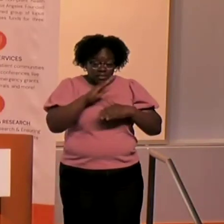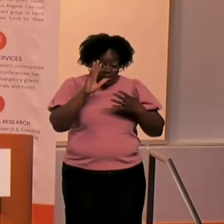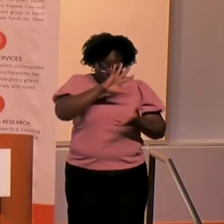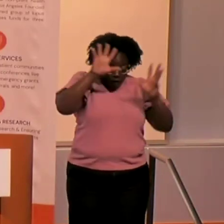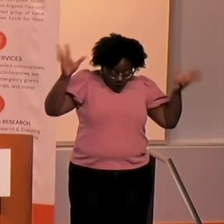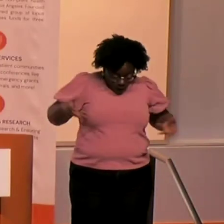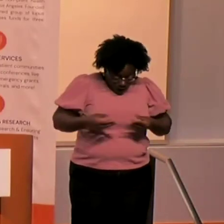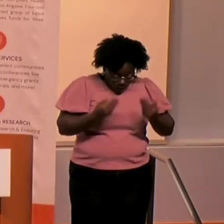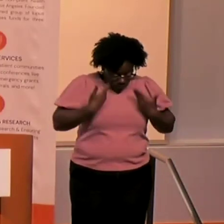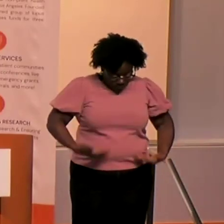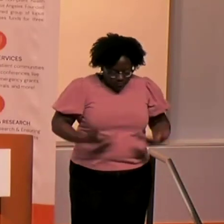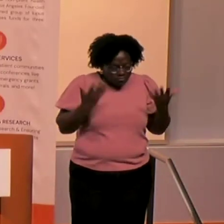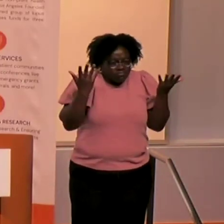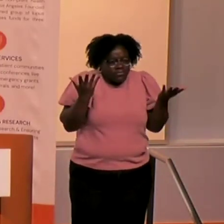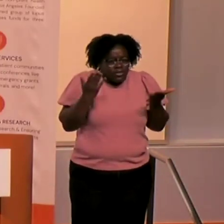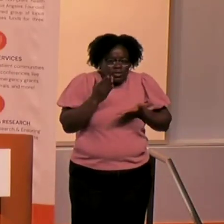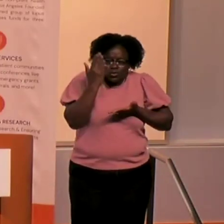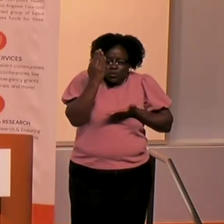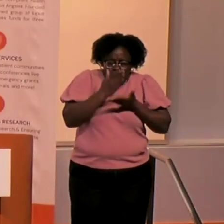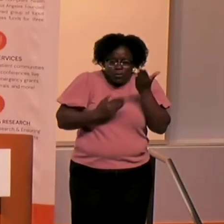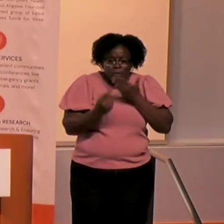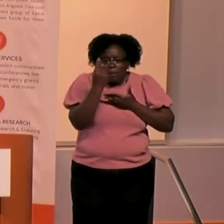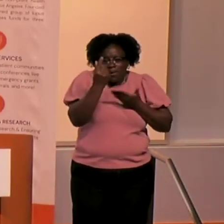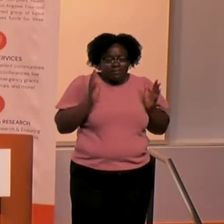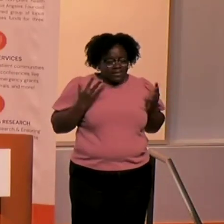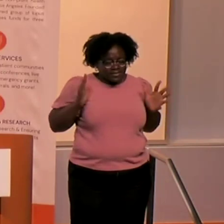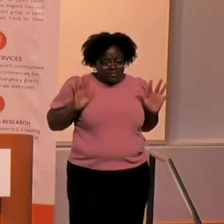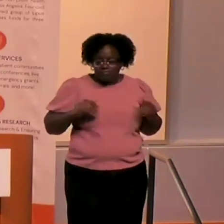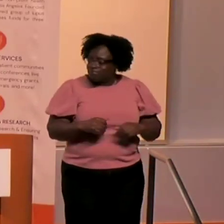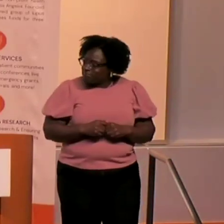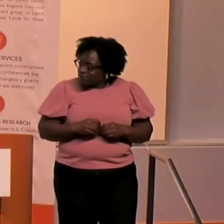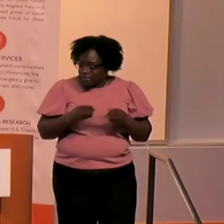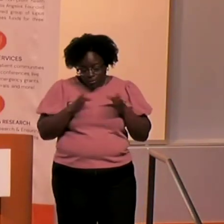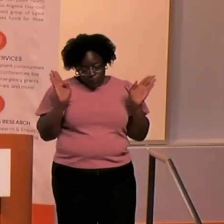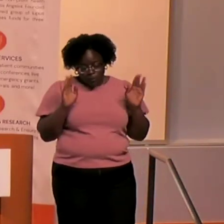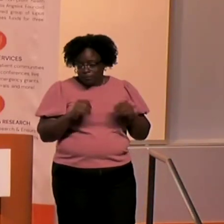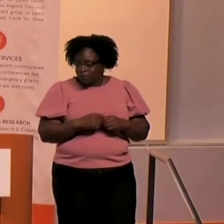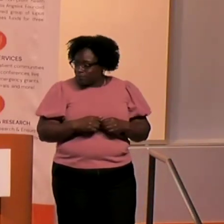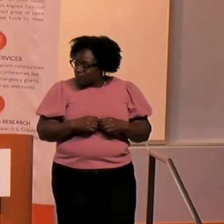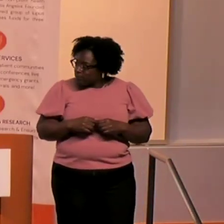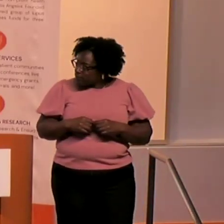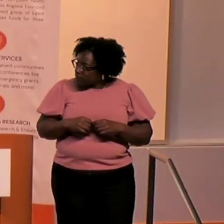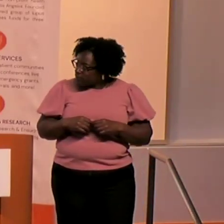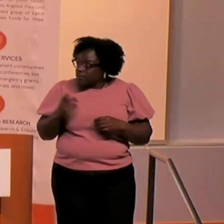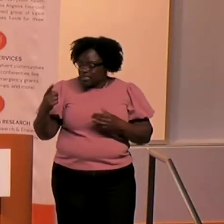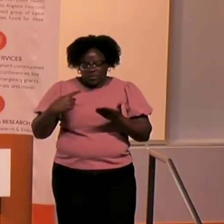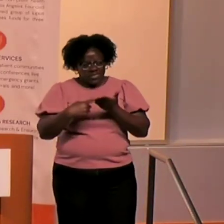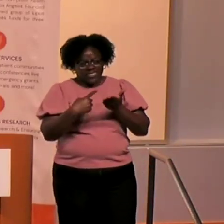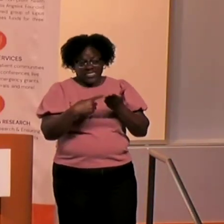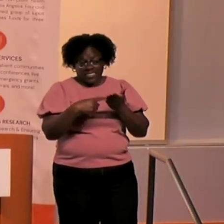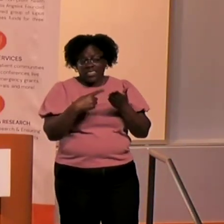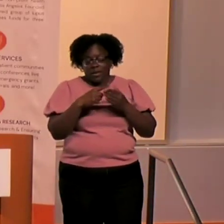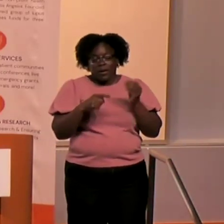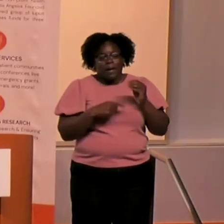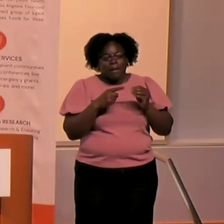it's a part of me. So I should be open about it. Yeah. We'll talk a little bit about vulnerability with the next